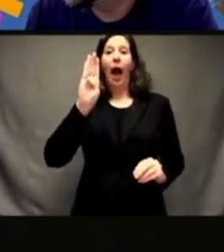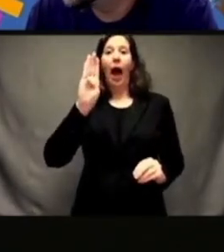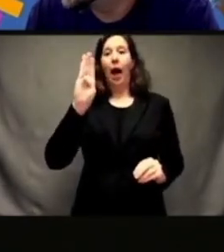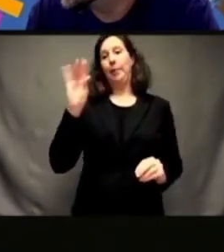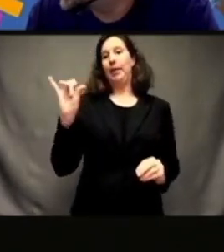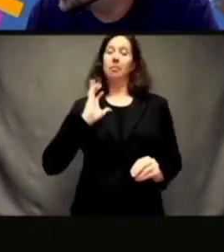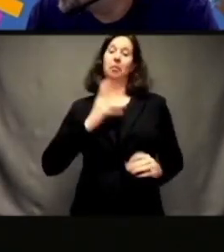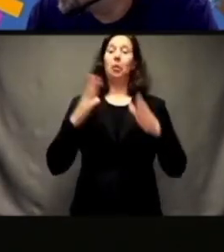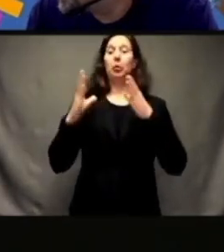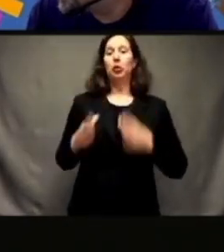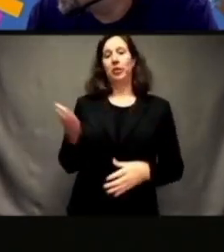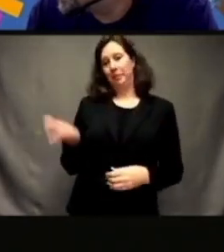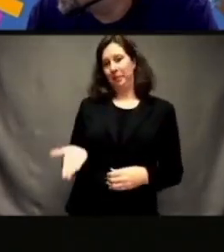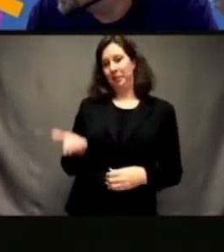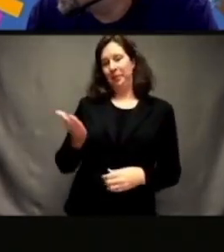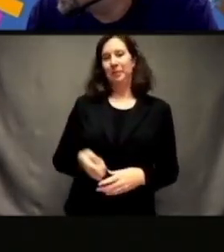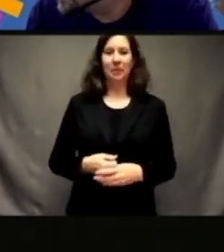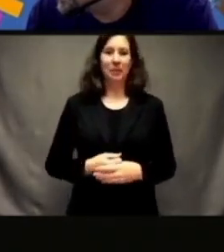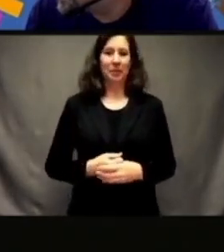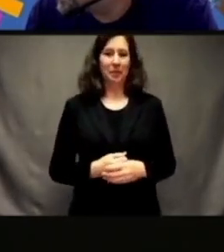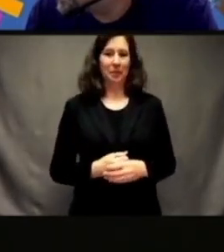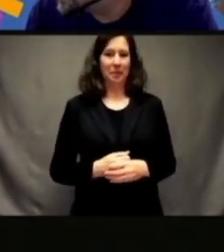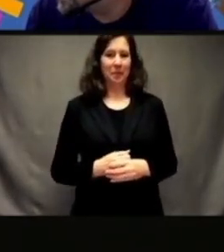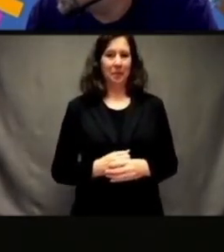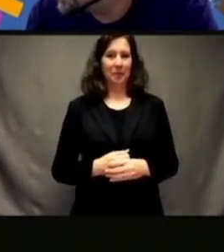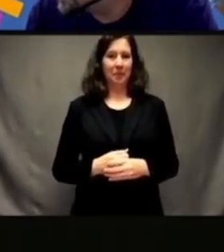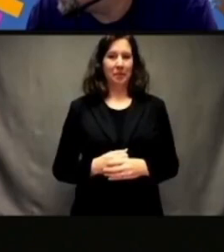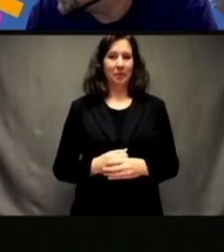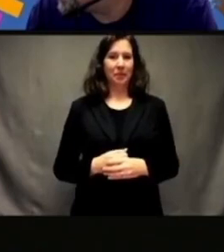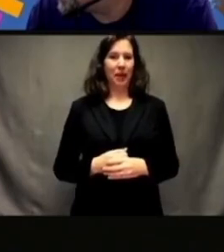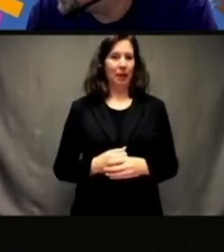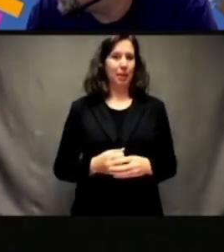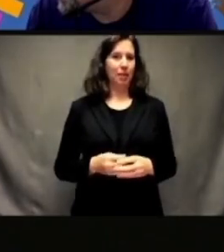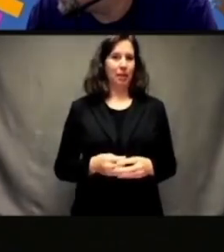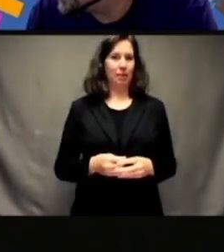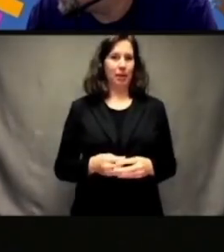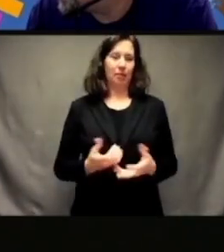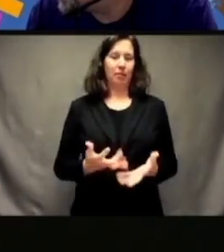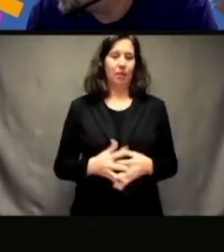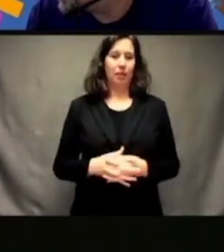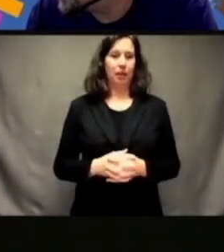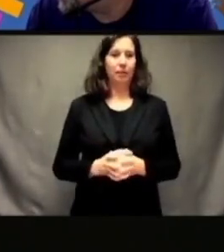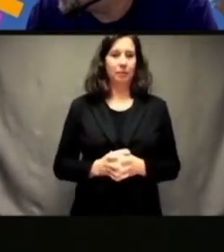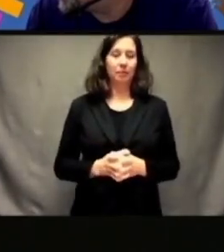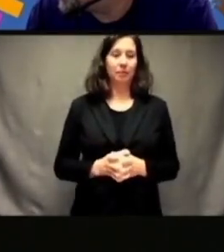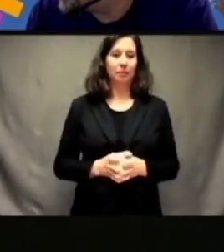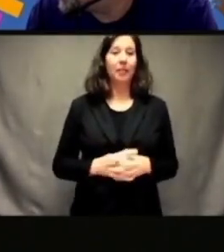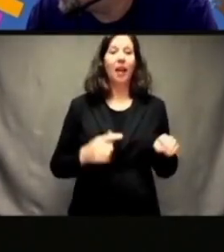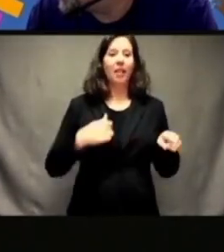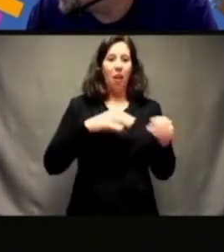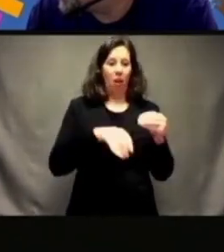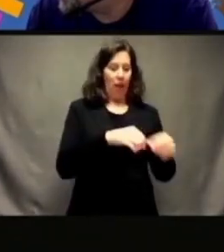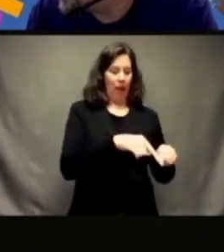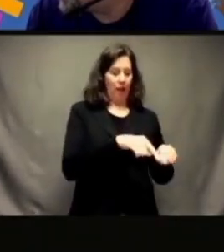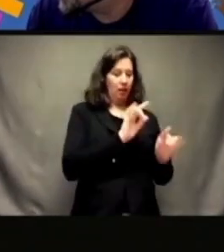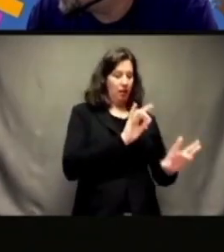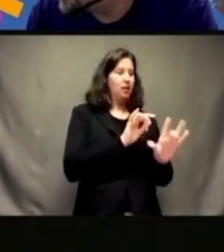person here to be with us. And I am going to go and add my extensions